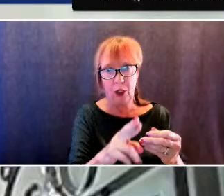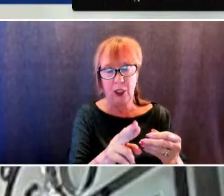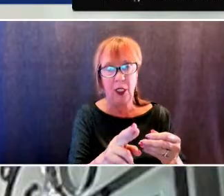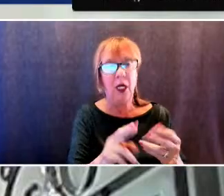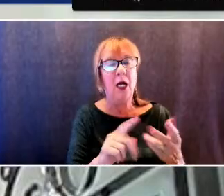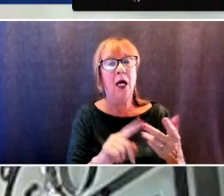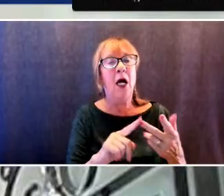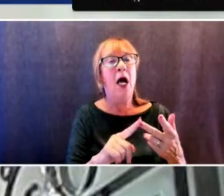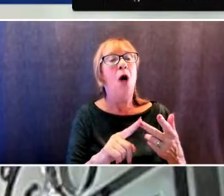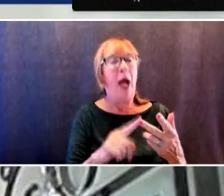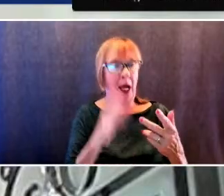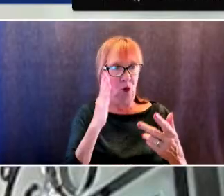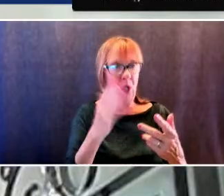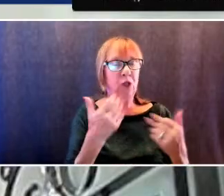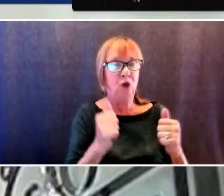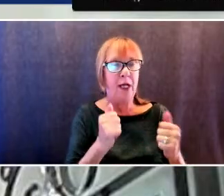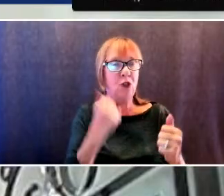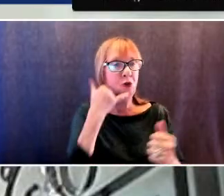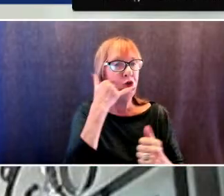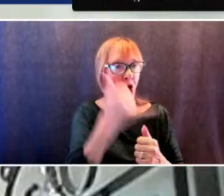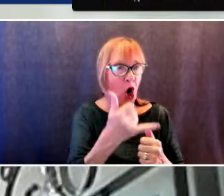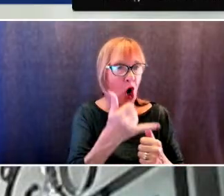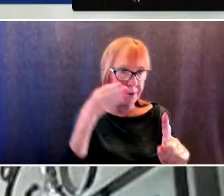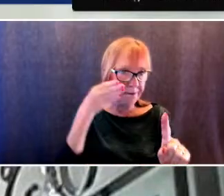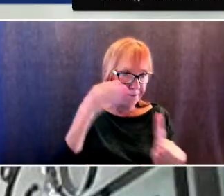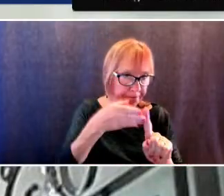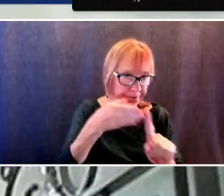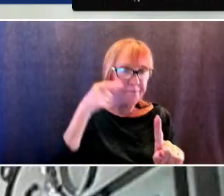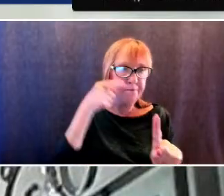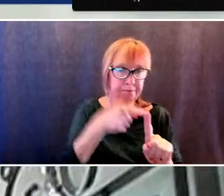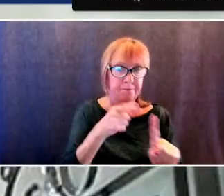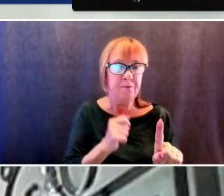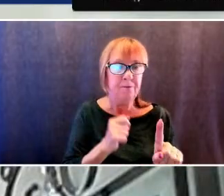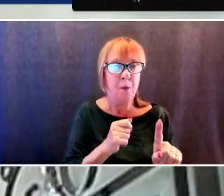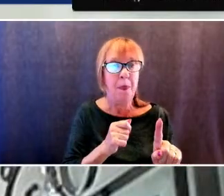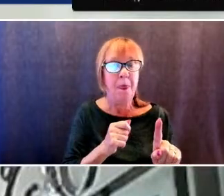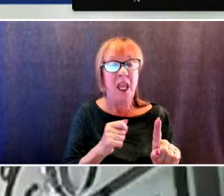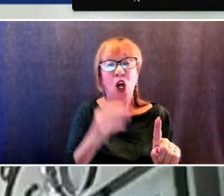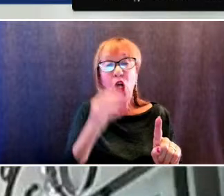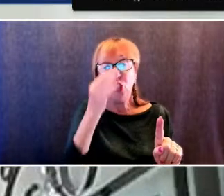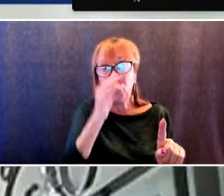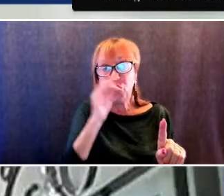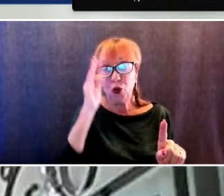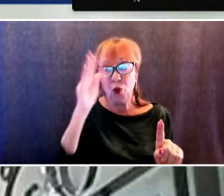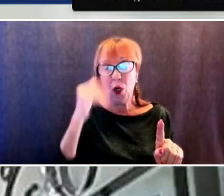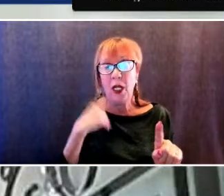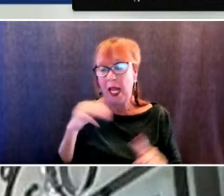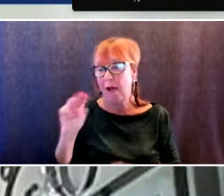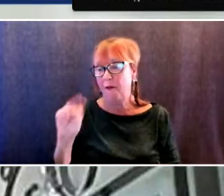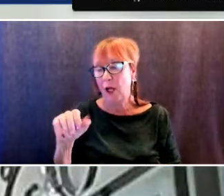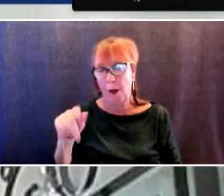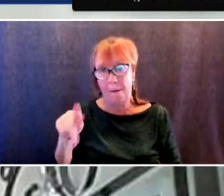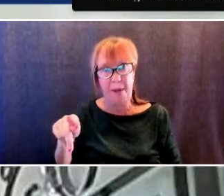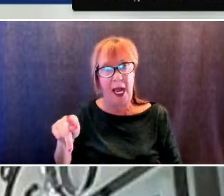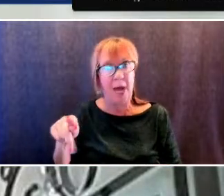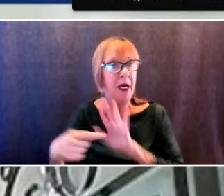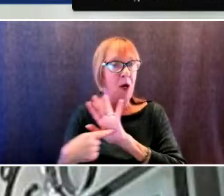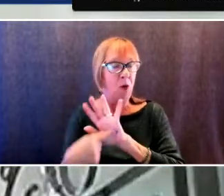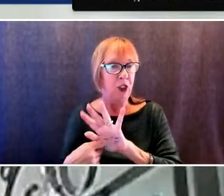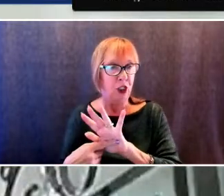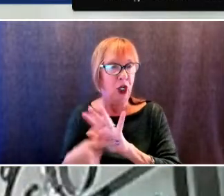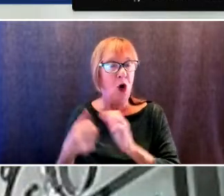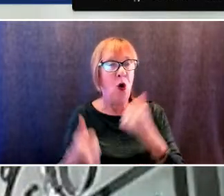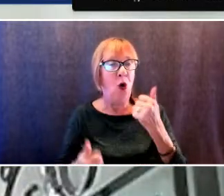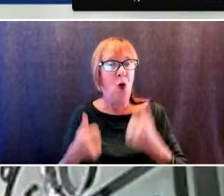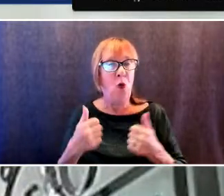them directly, in the near future, we will have a map that will be representative of what addresses will